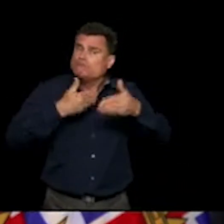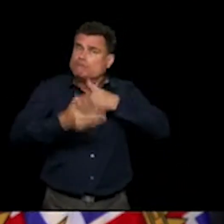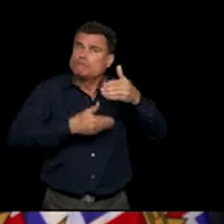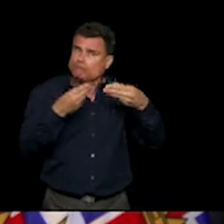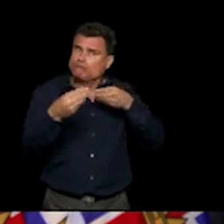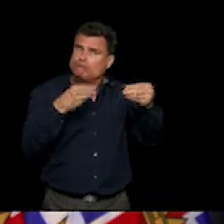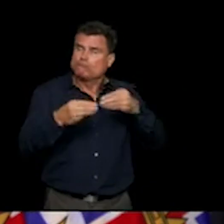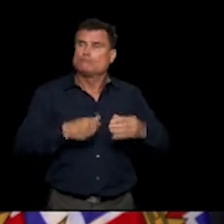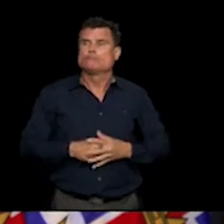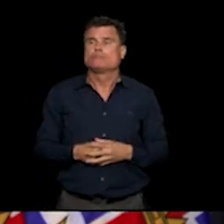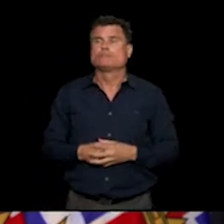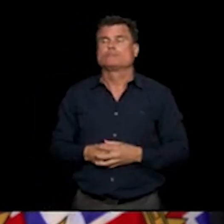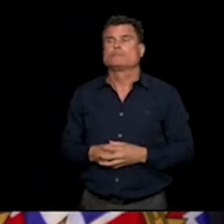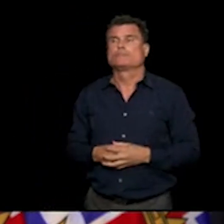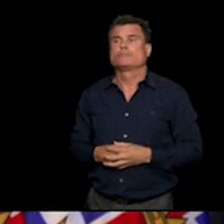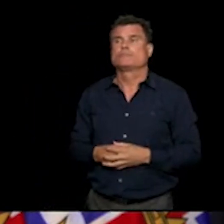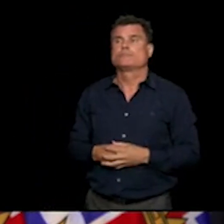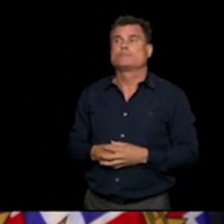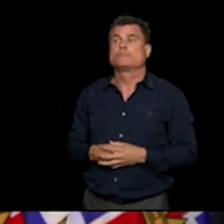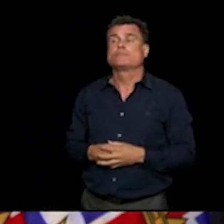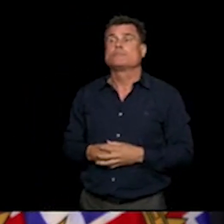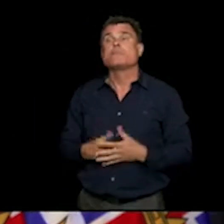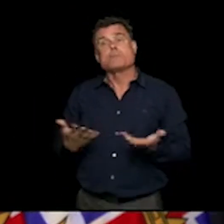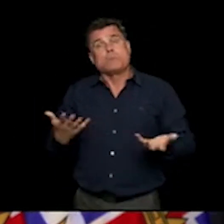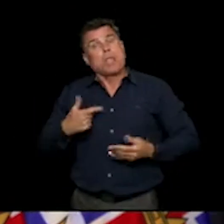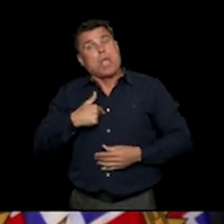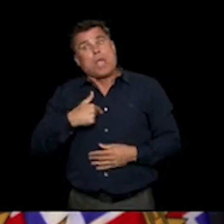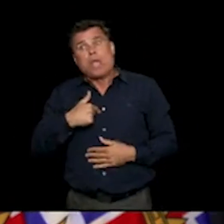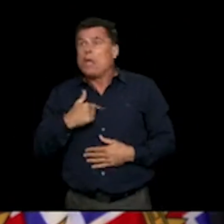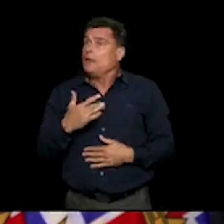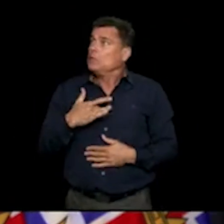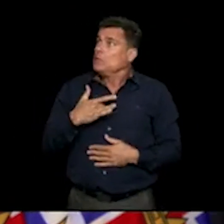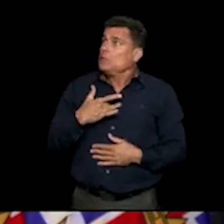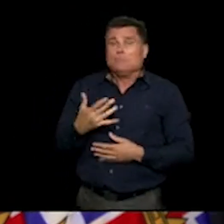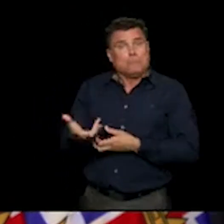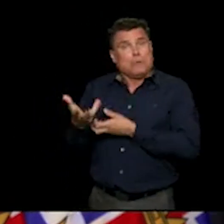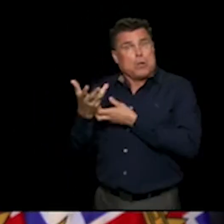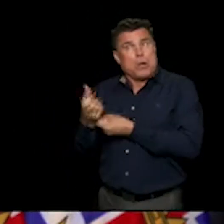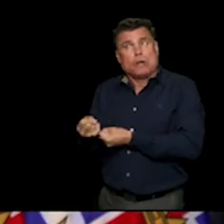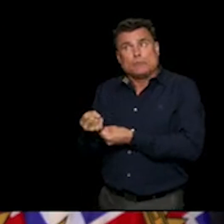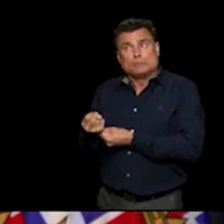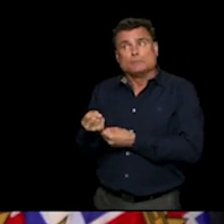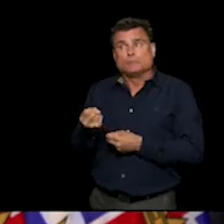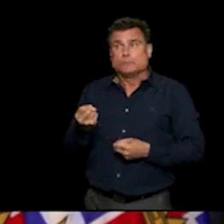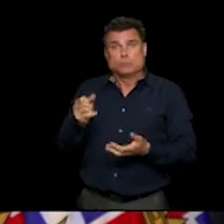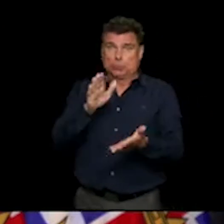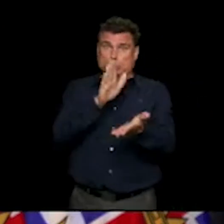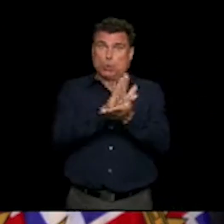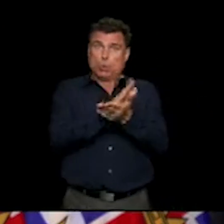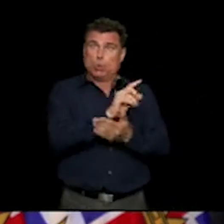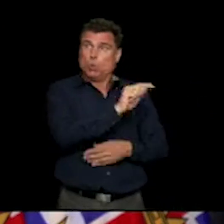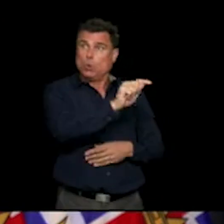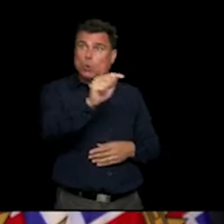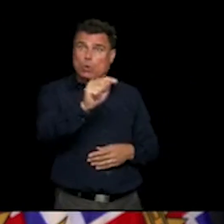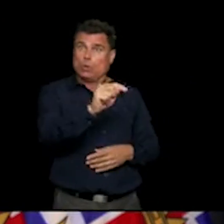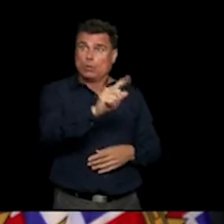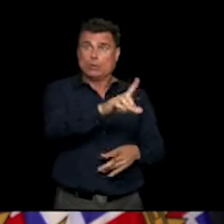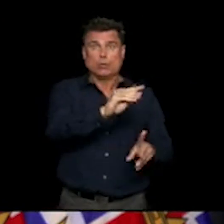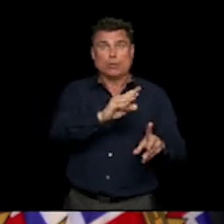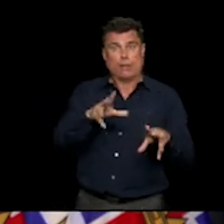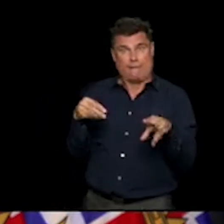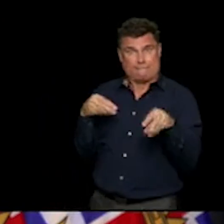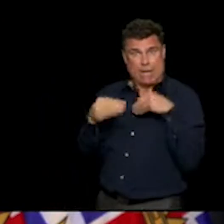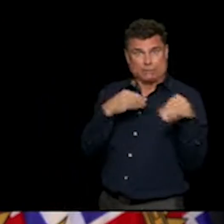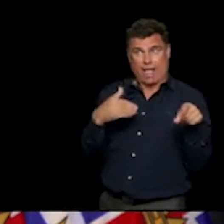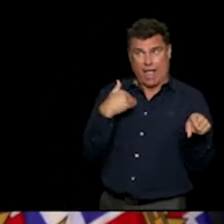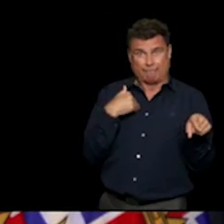What I have been given some additional comfort in is that the enthusiasm and the confidence in the school system to be able to